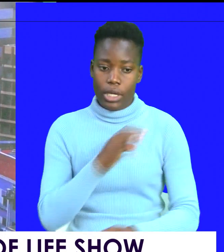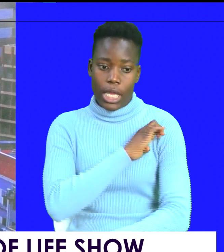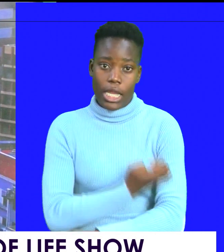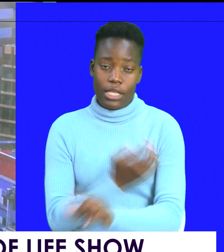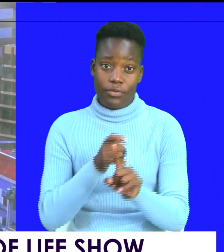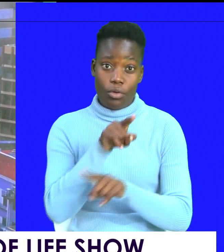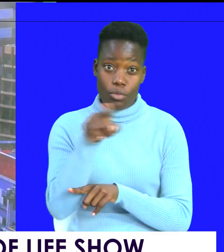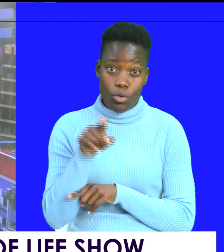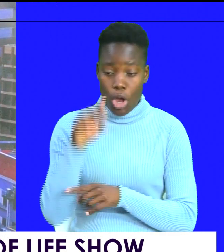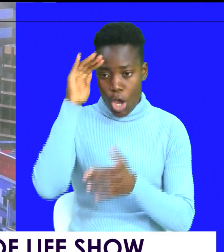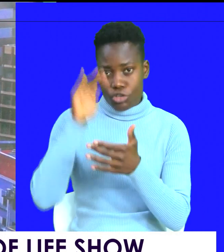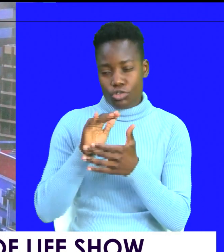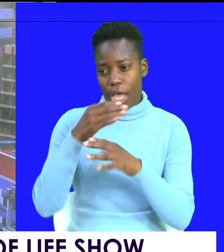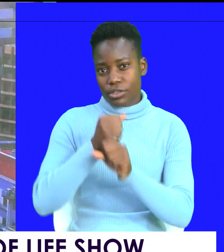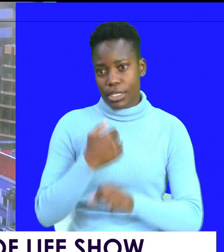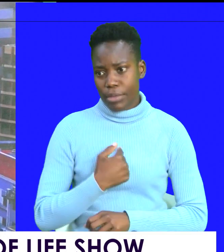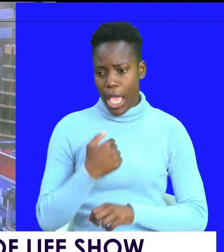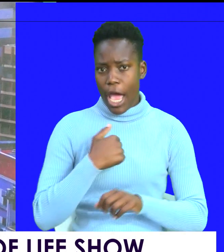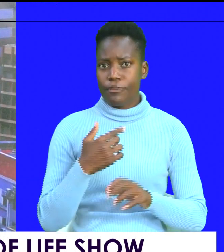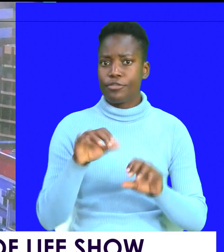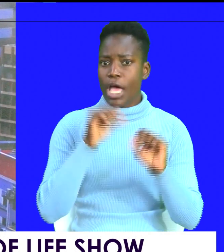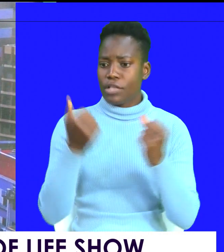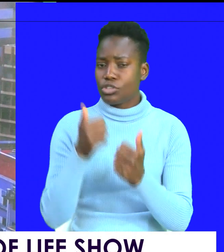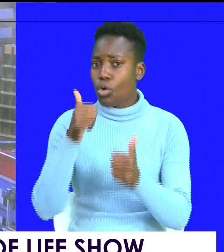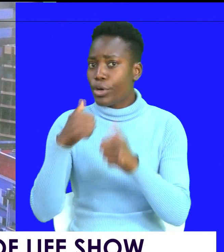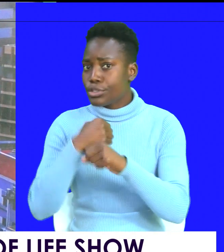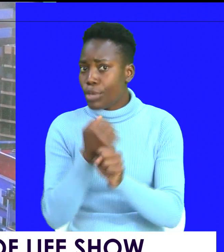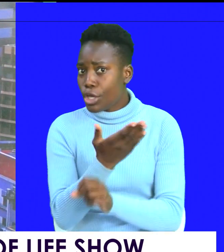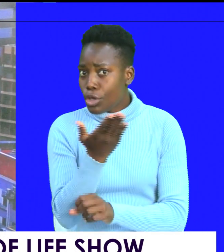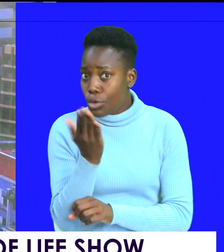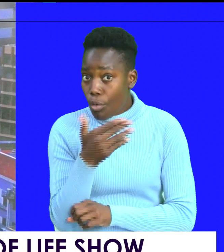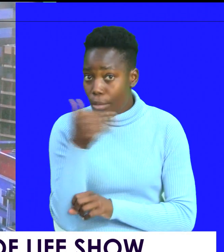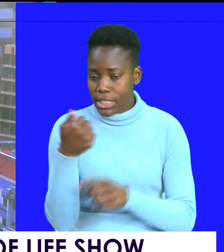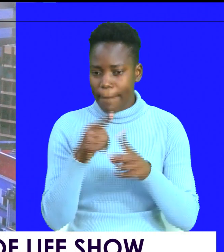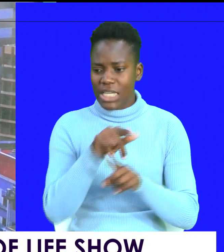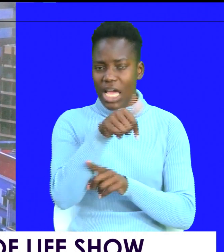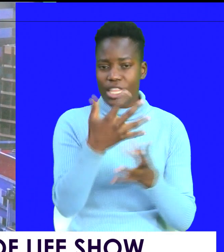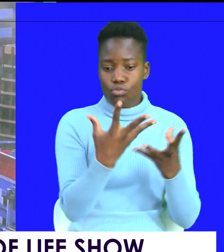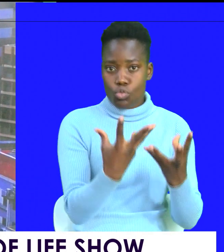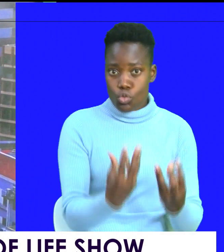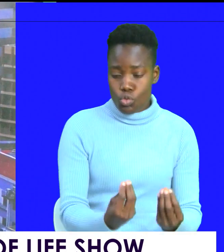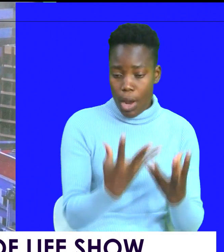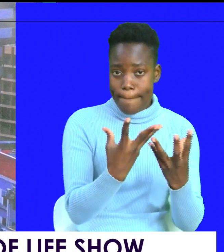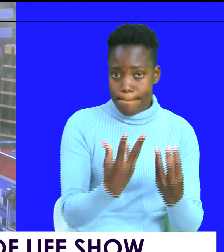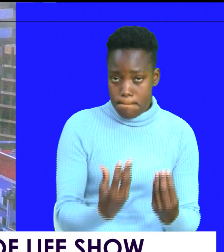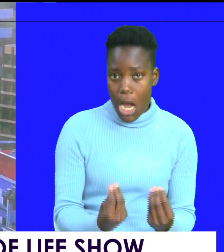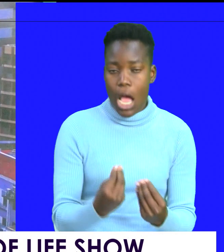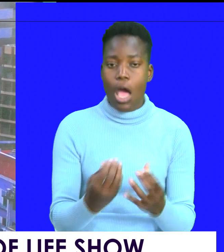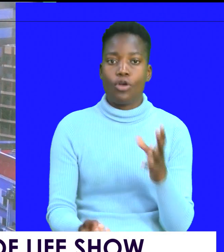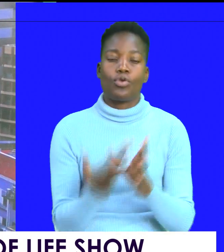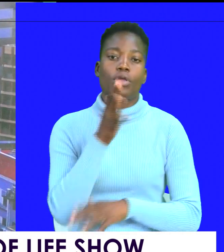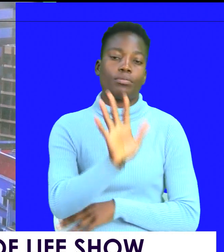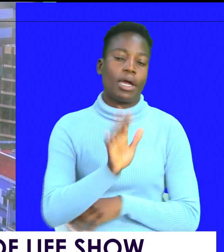me. There are associations that make you better. There are associations that take away your